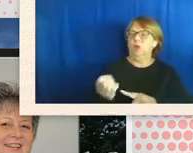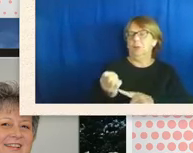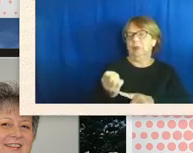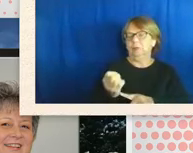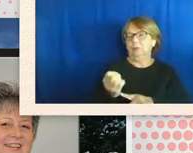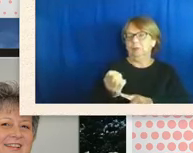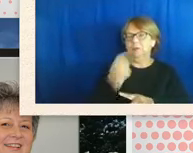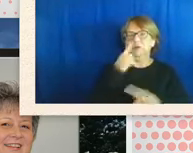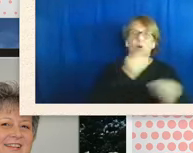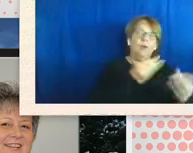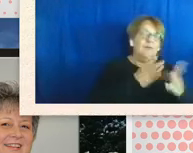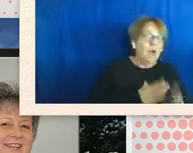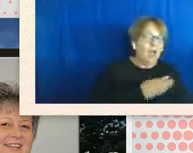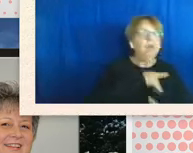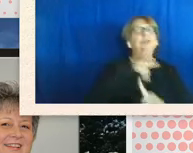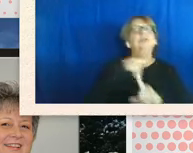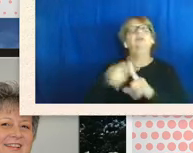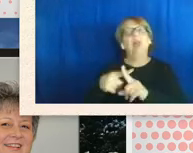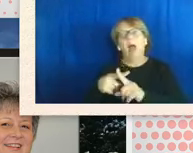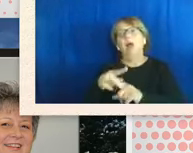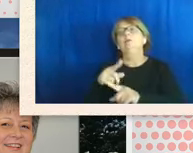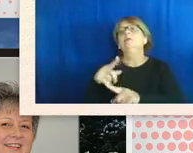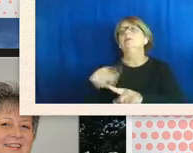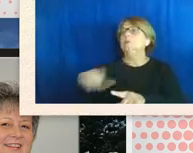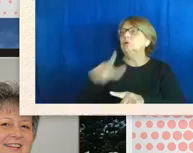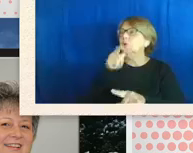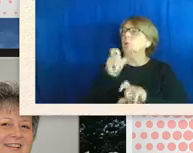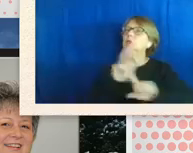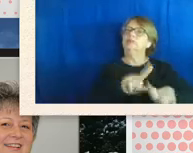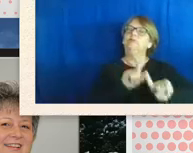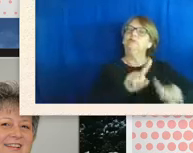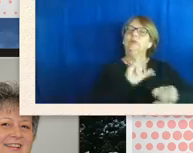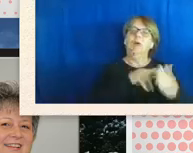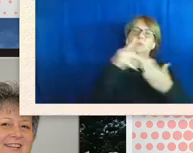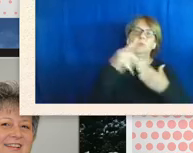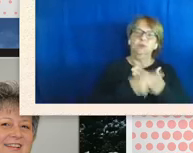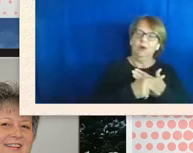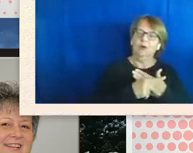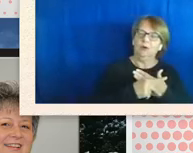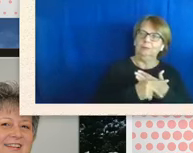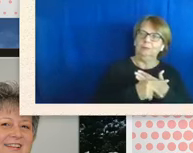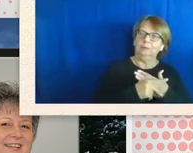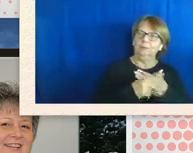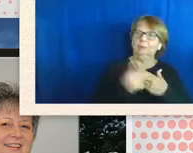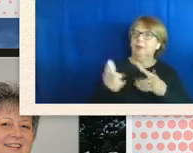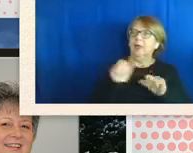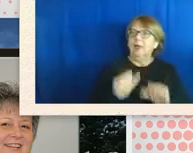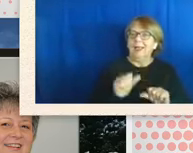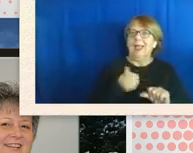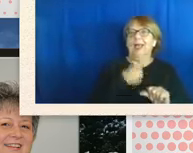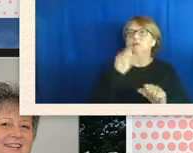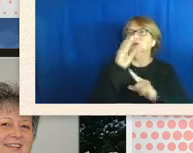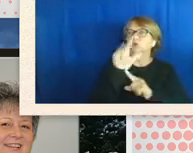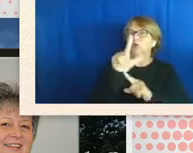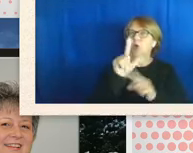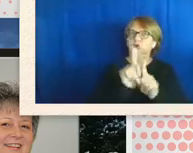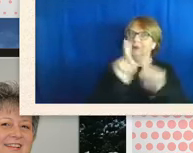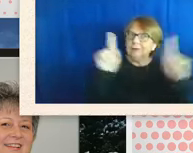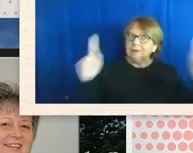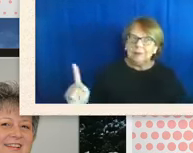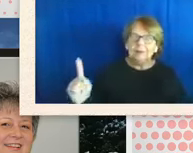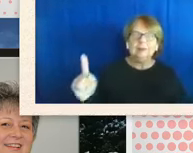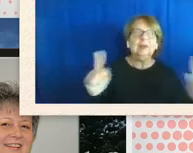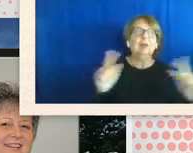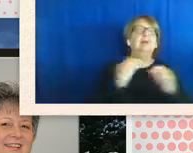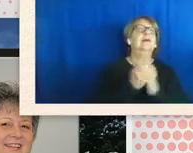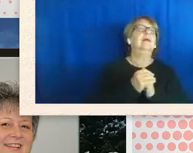the individuals who attend those programs, that they're able to practice social distancing standards. And one of the